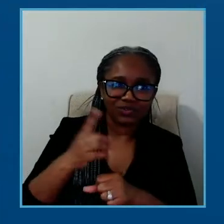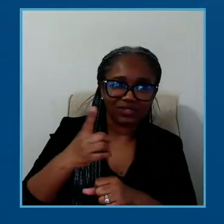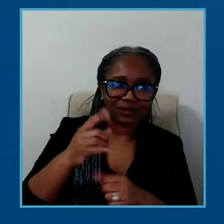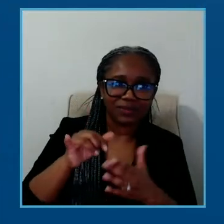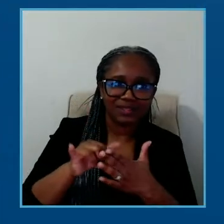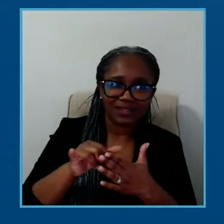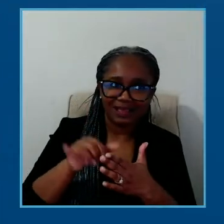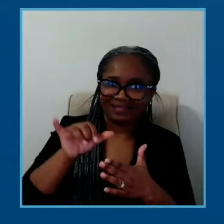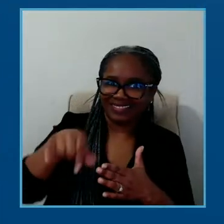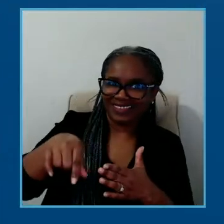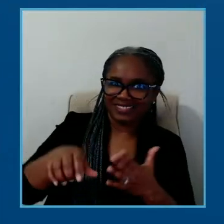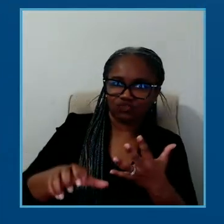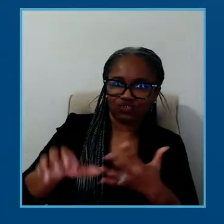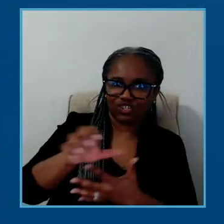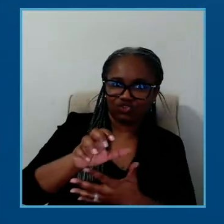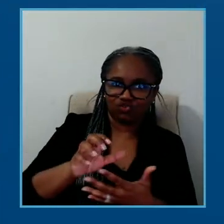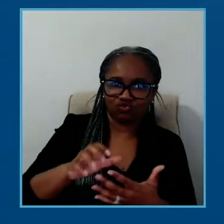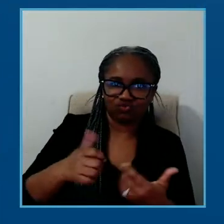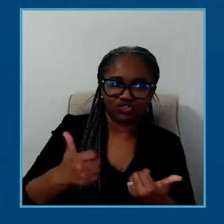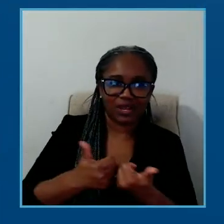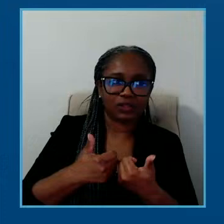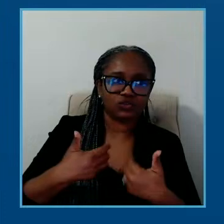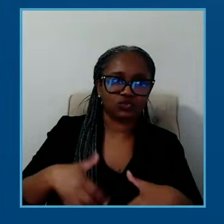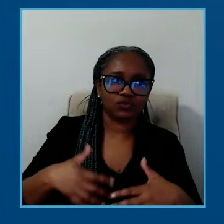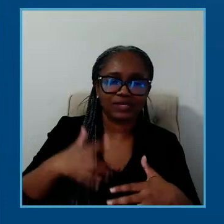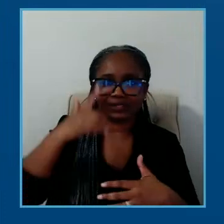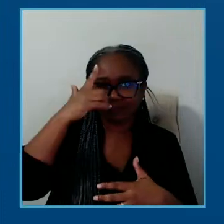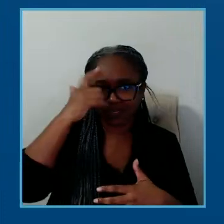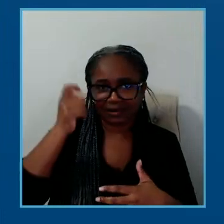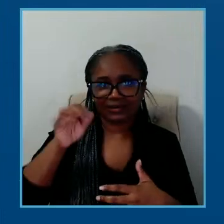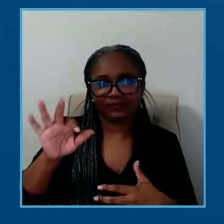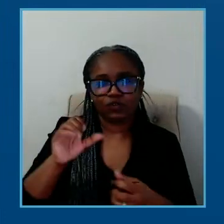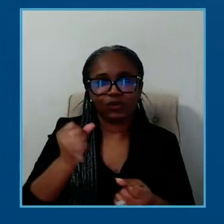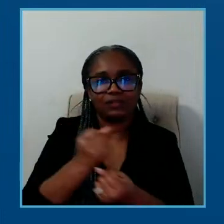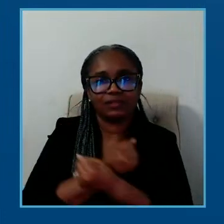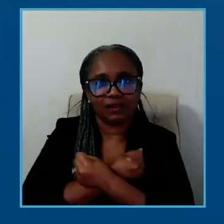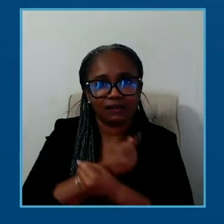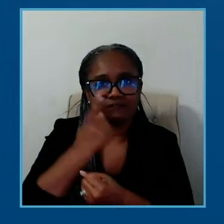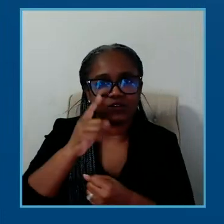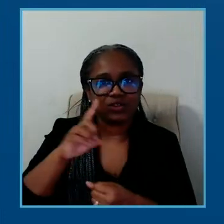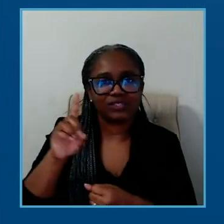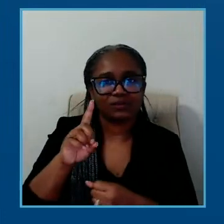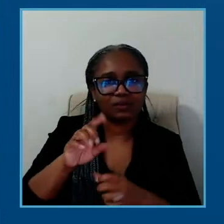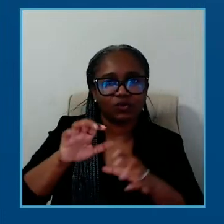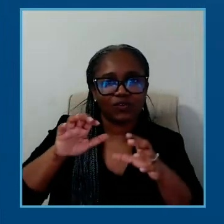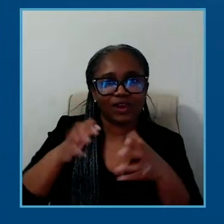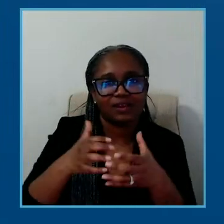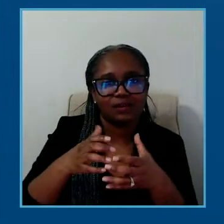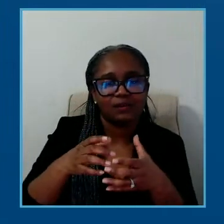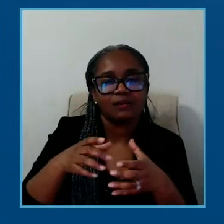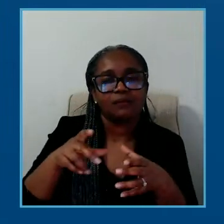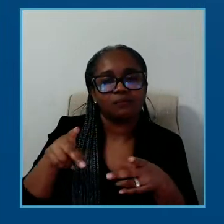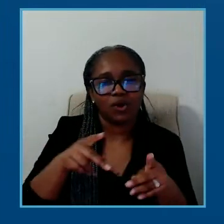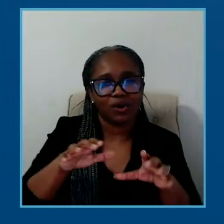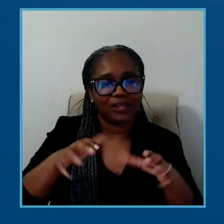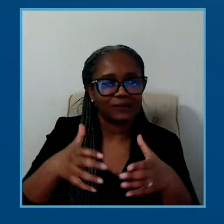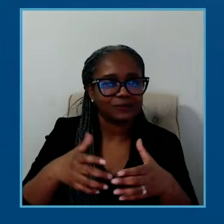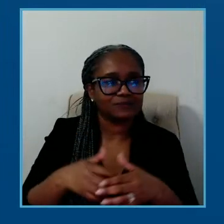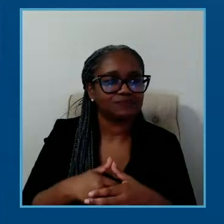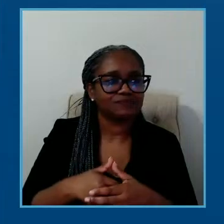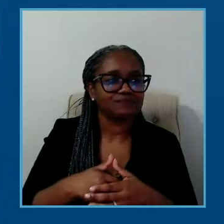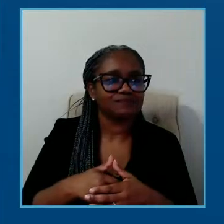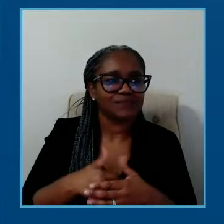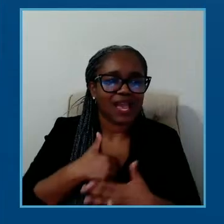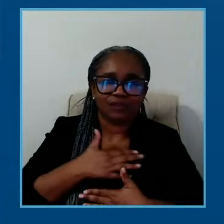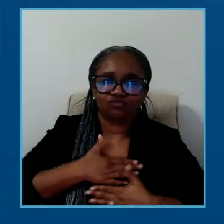party. I appreciate all parties' commitment to the Democratic Party, and I'm appreciative of all of your efforts. The recommendation of